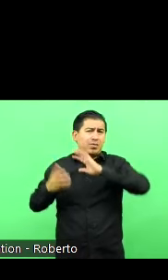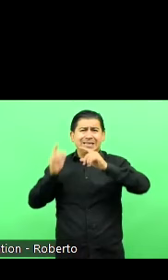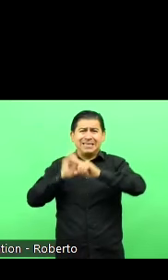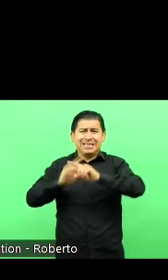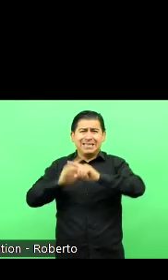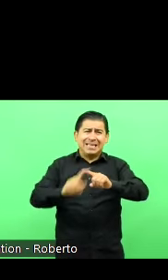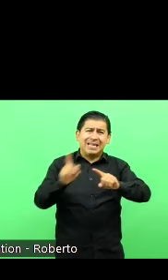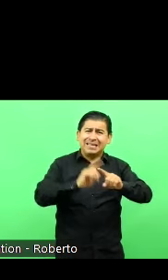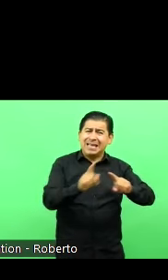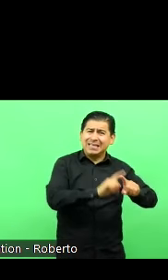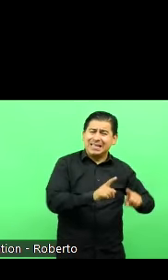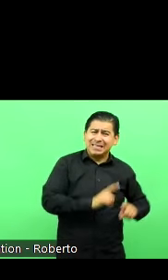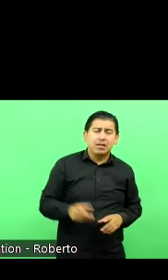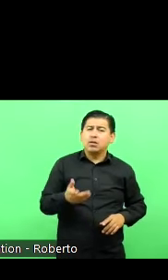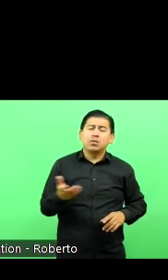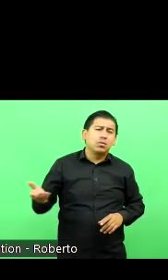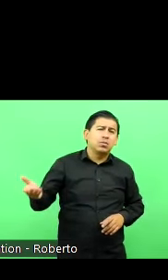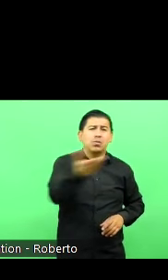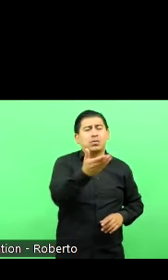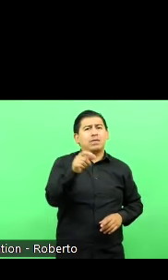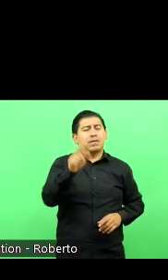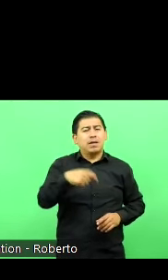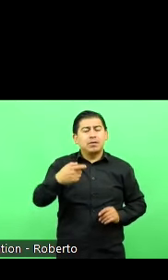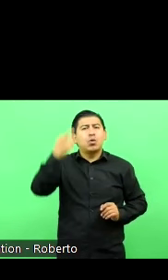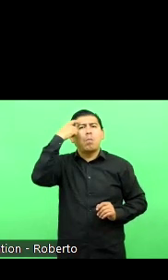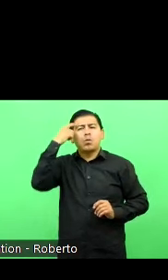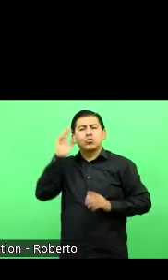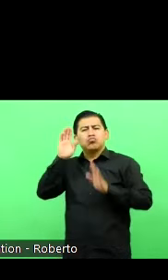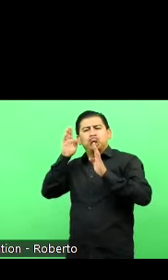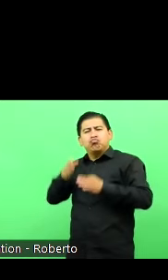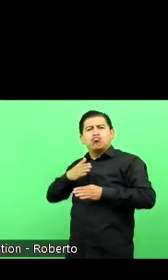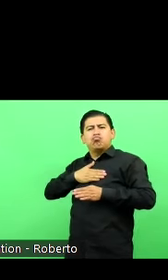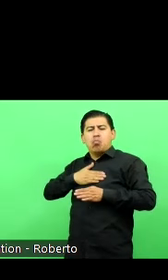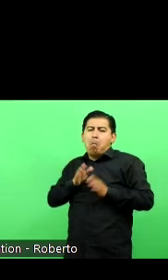a multi-sectoral approach to resilience building.